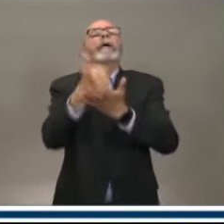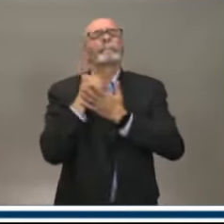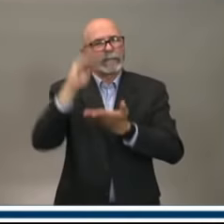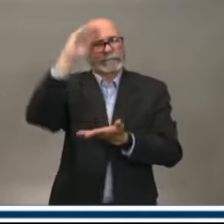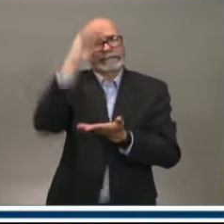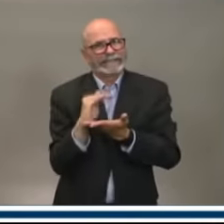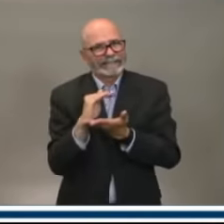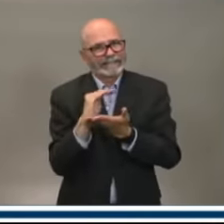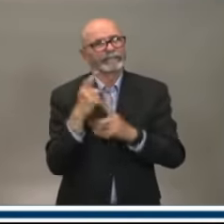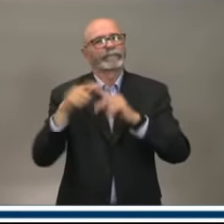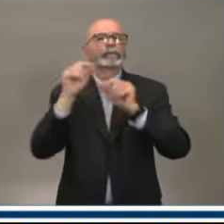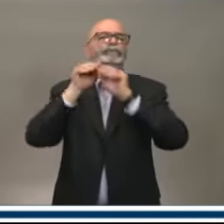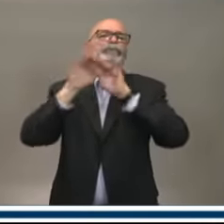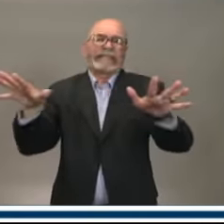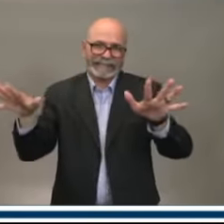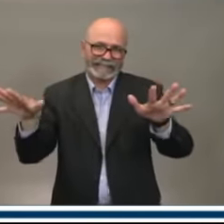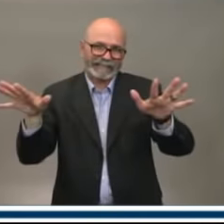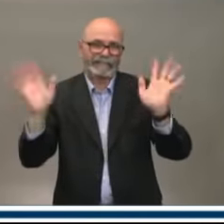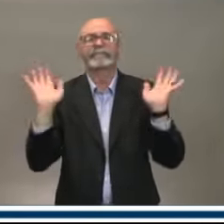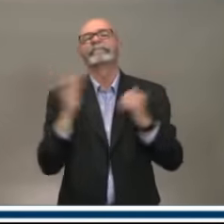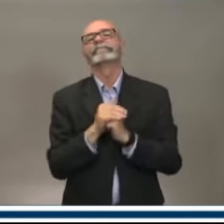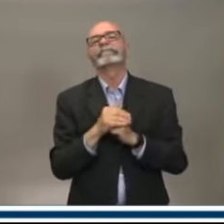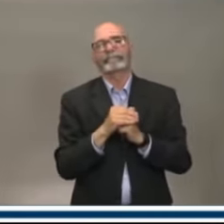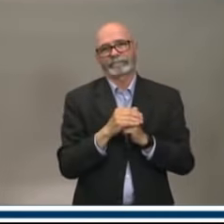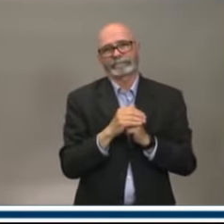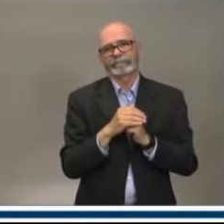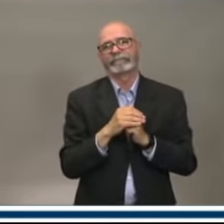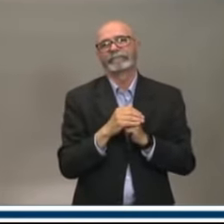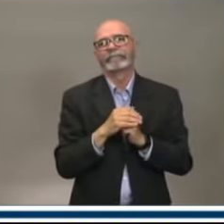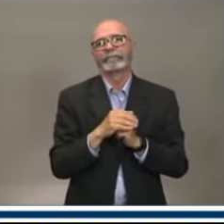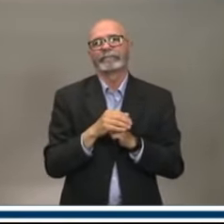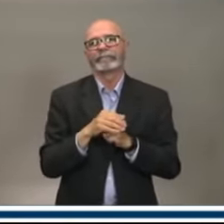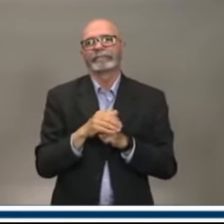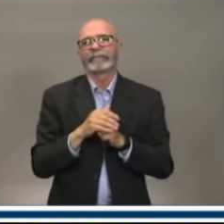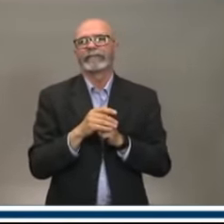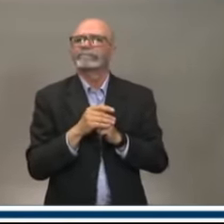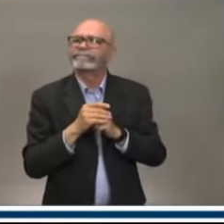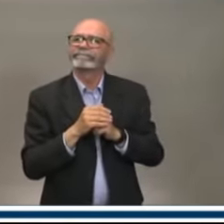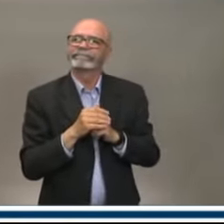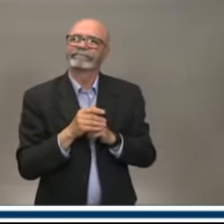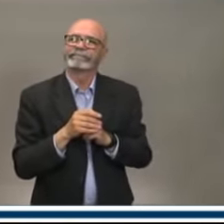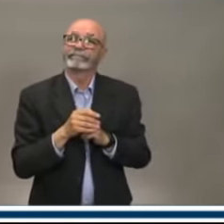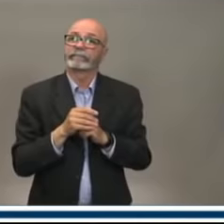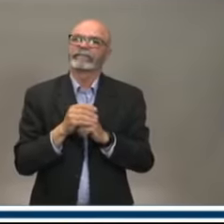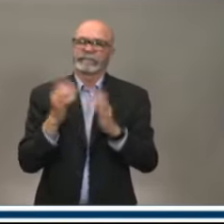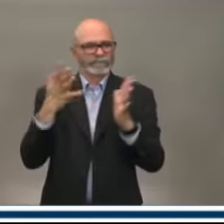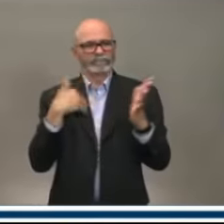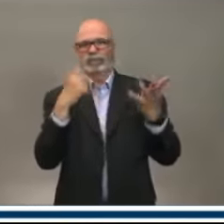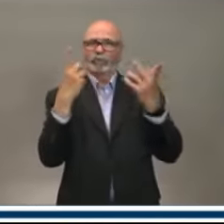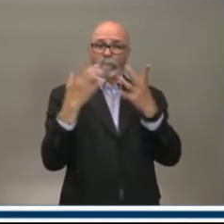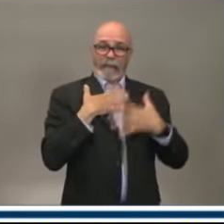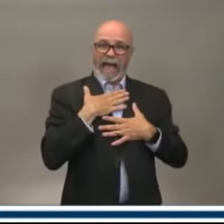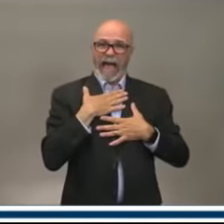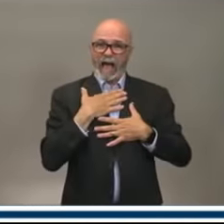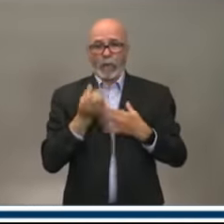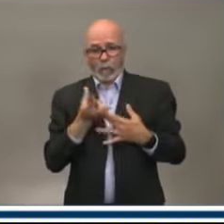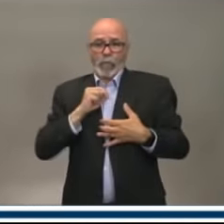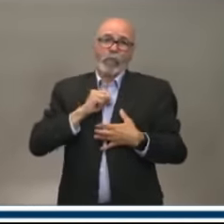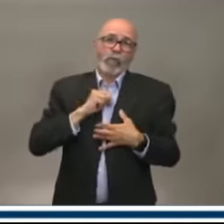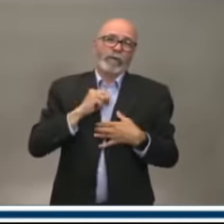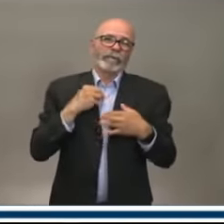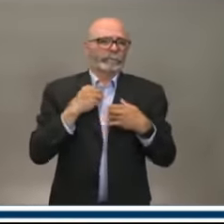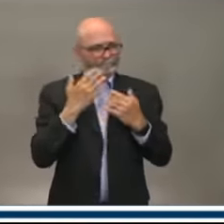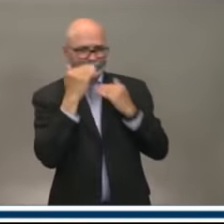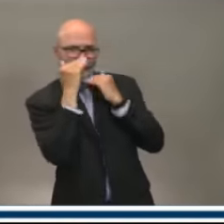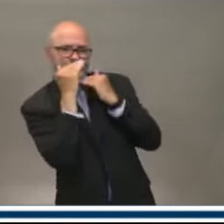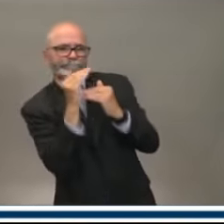spreading those to other people. So we all need to continue with all these personal steps and also following the public health restrictions while we continue